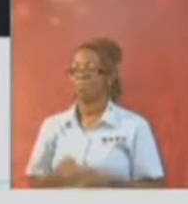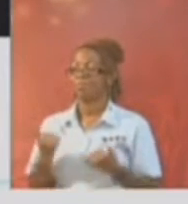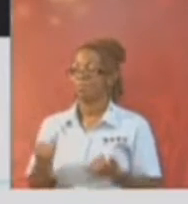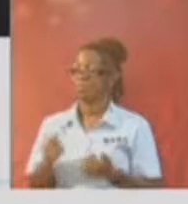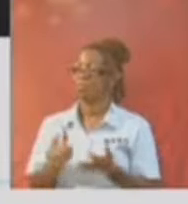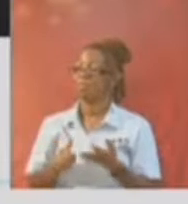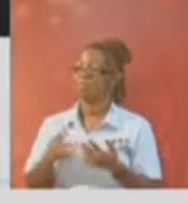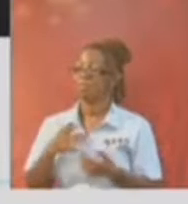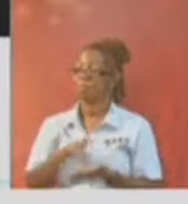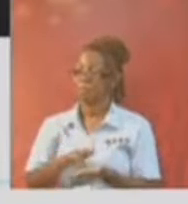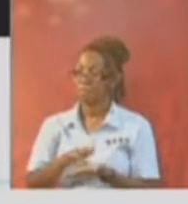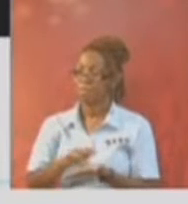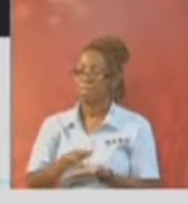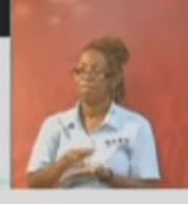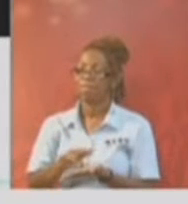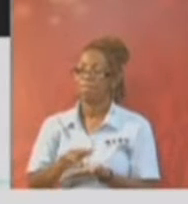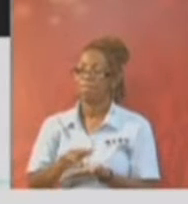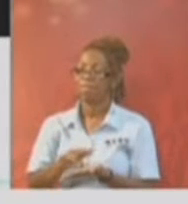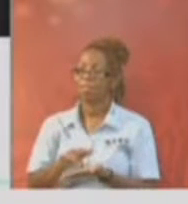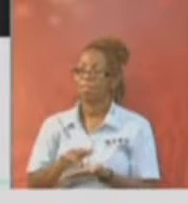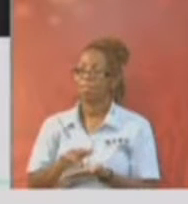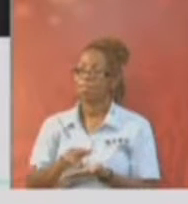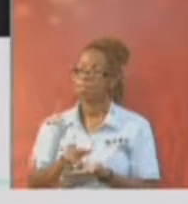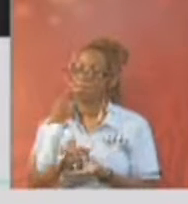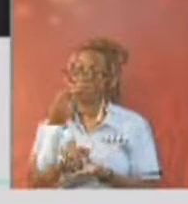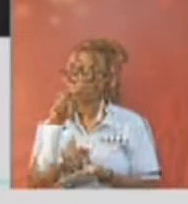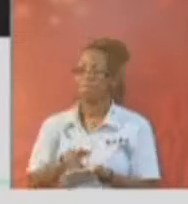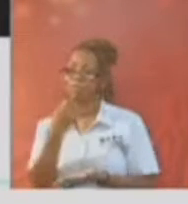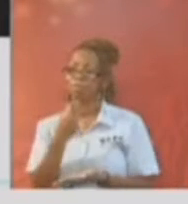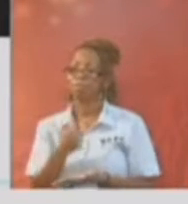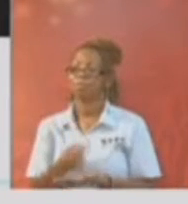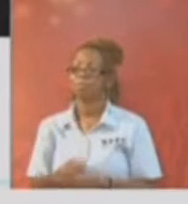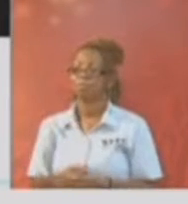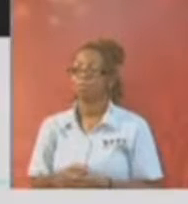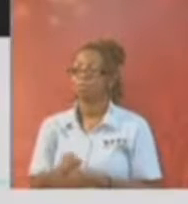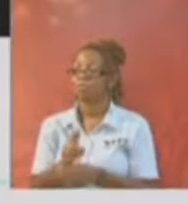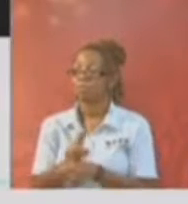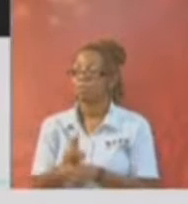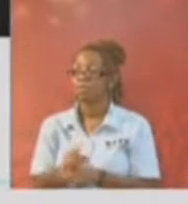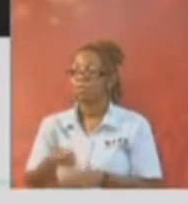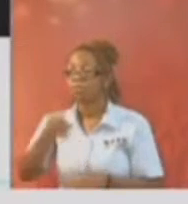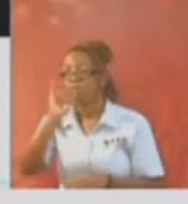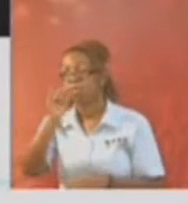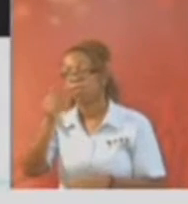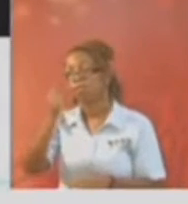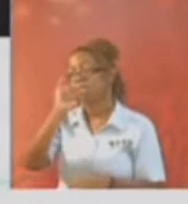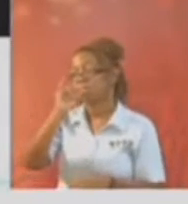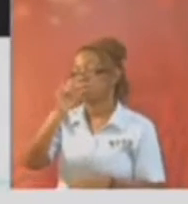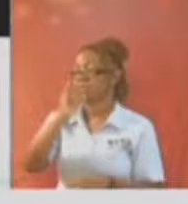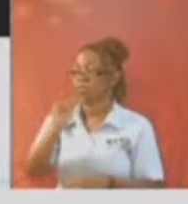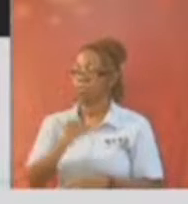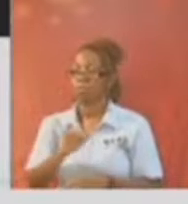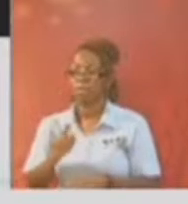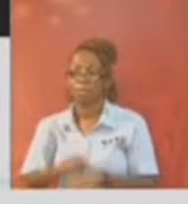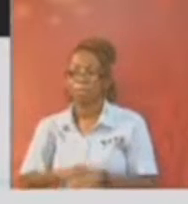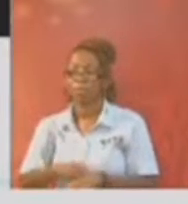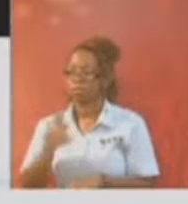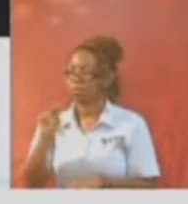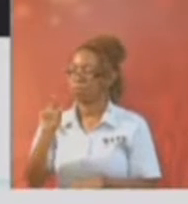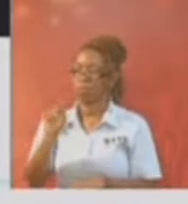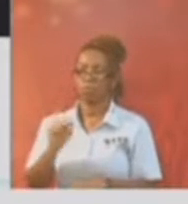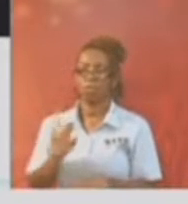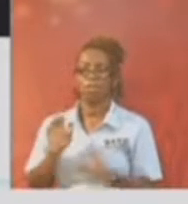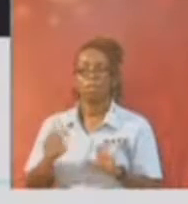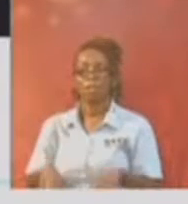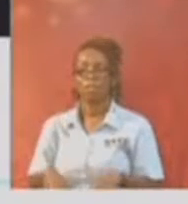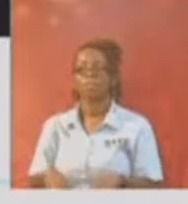increase their potency to a level where it's toxic and dangerous. Also, do Do not consume alcohol if you